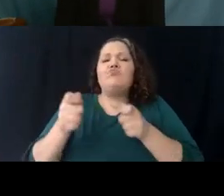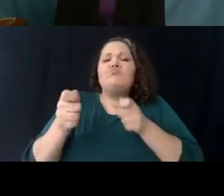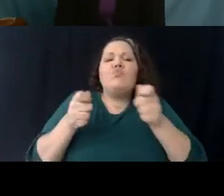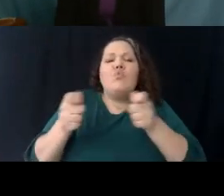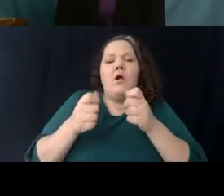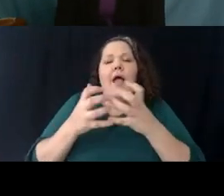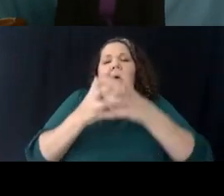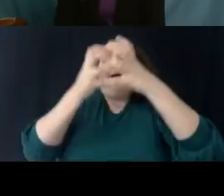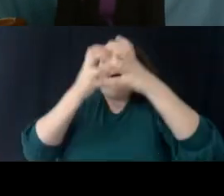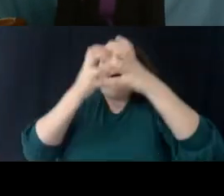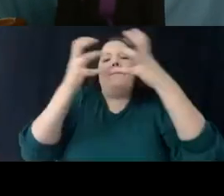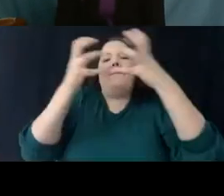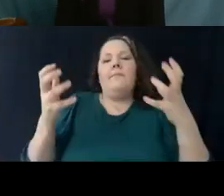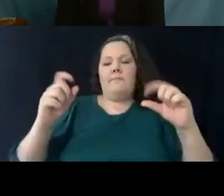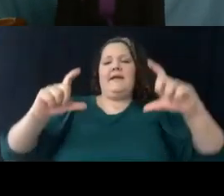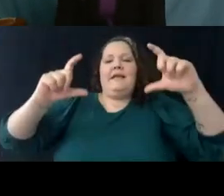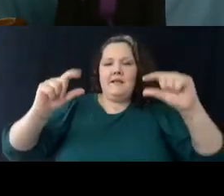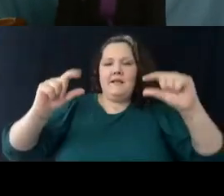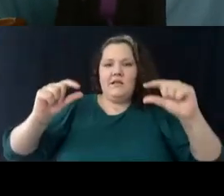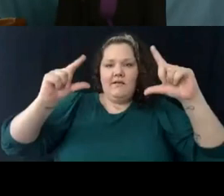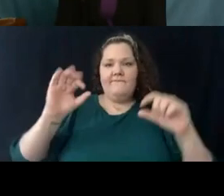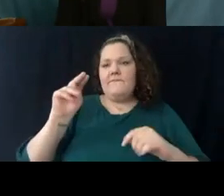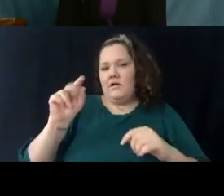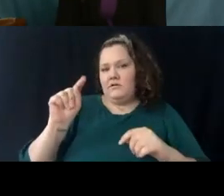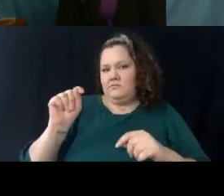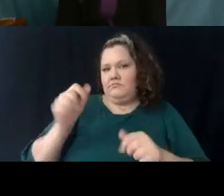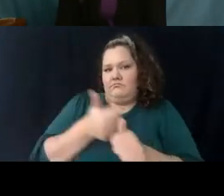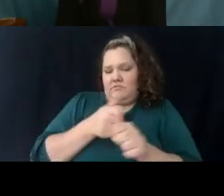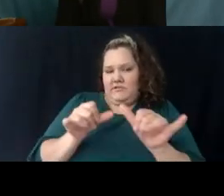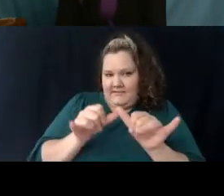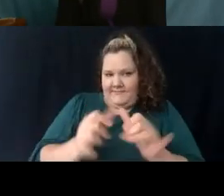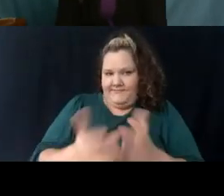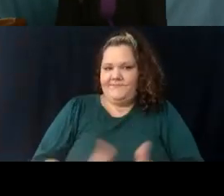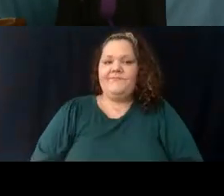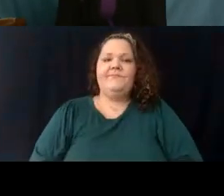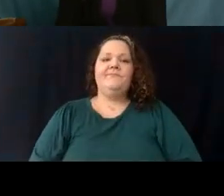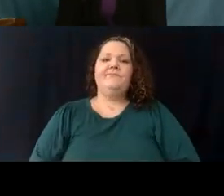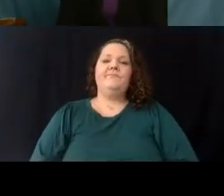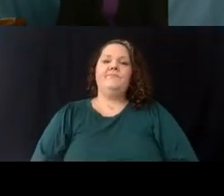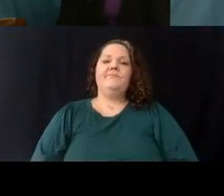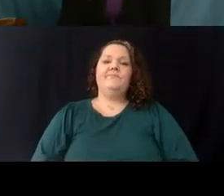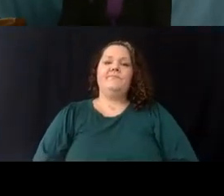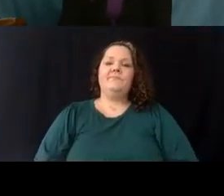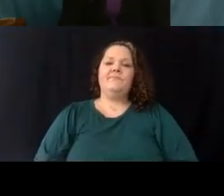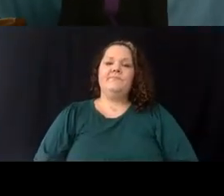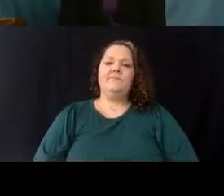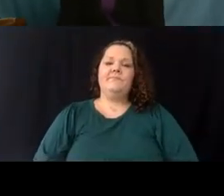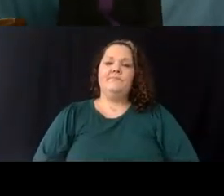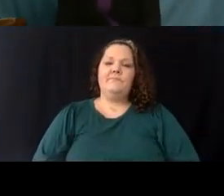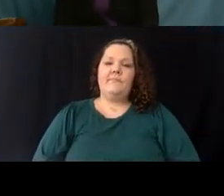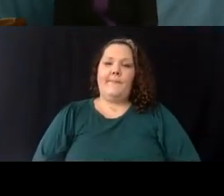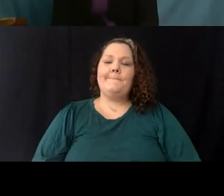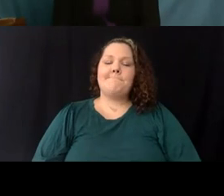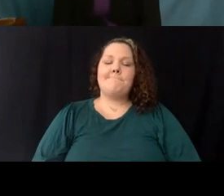versus having the option to increase or reduce font size when needed. And that may change depending on what they're looking at in terms